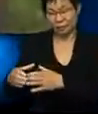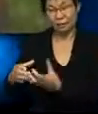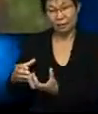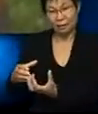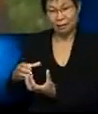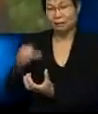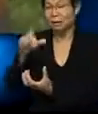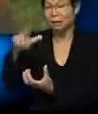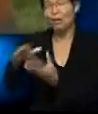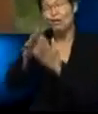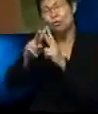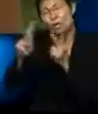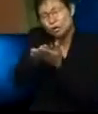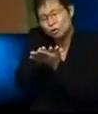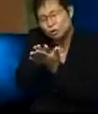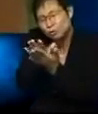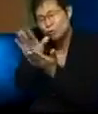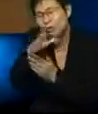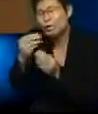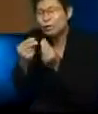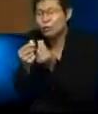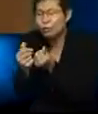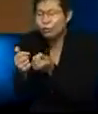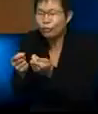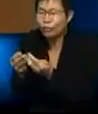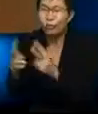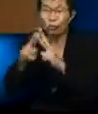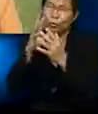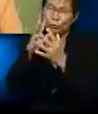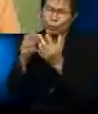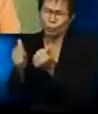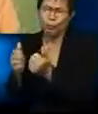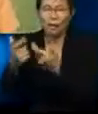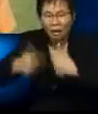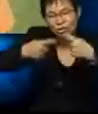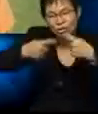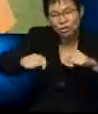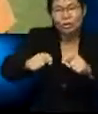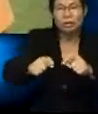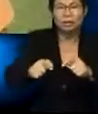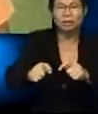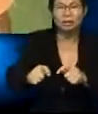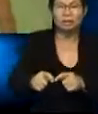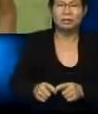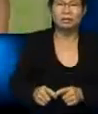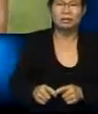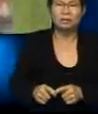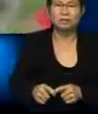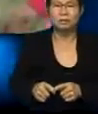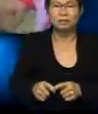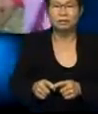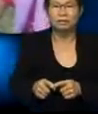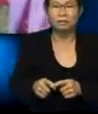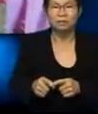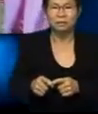Clay is very smooth and fine. It is also wet. Let's try to shape the sand and the clay